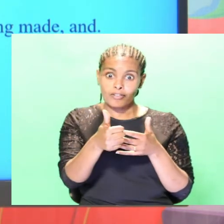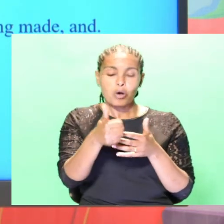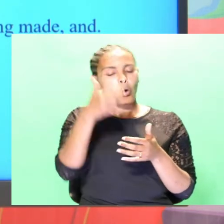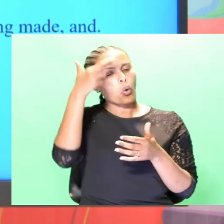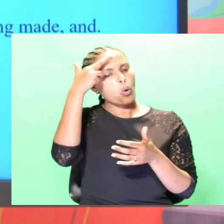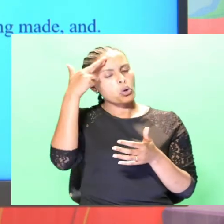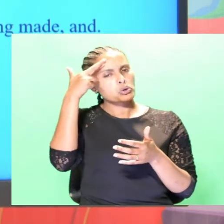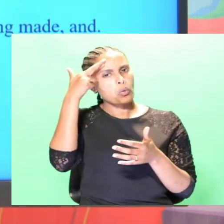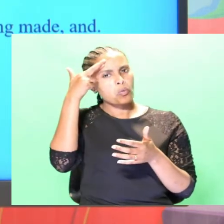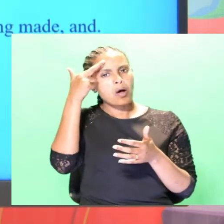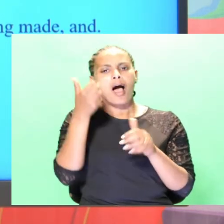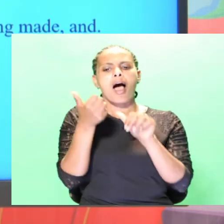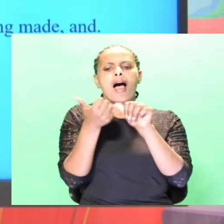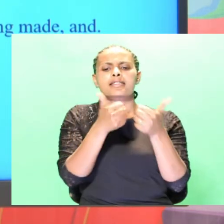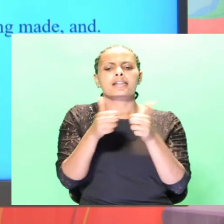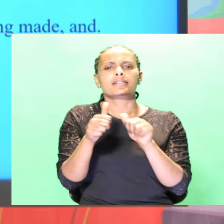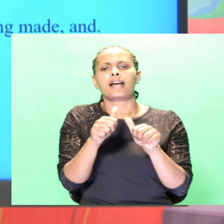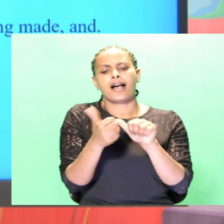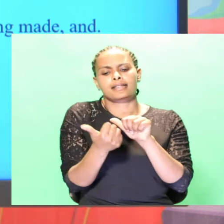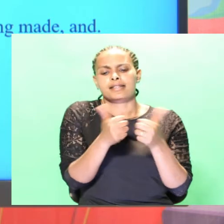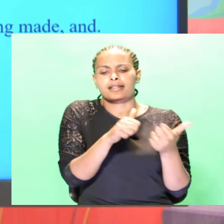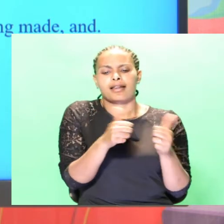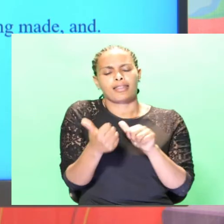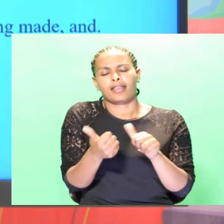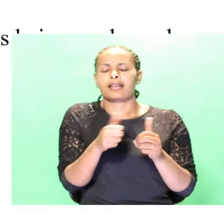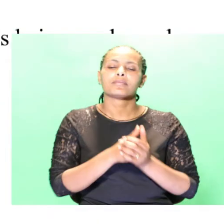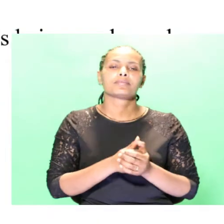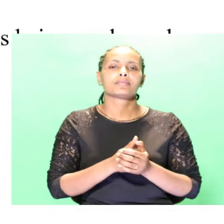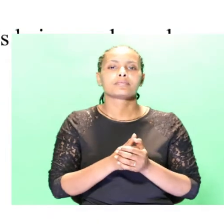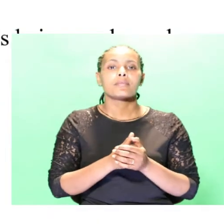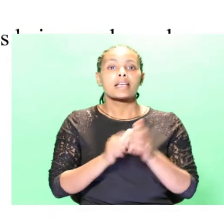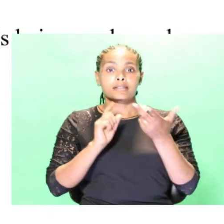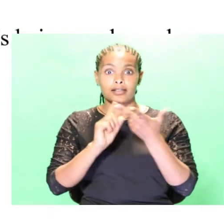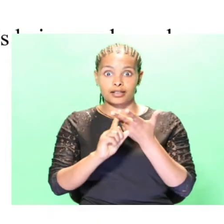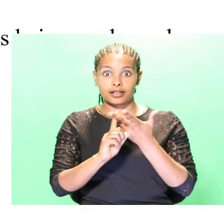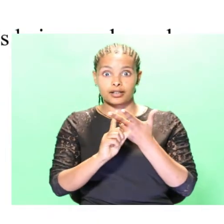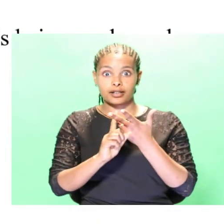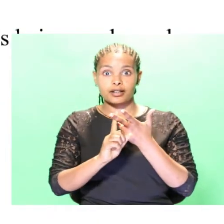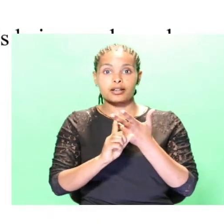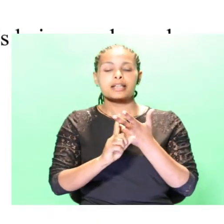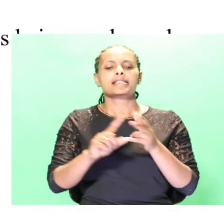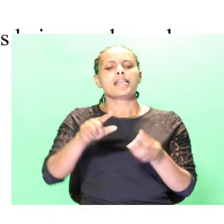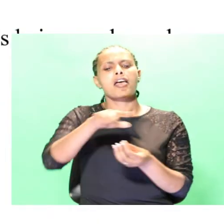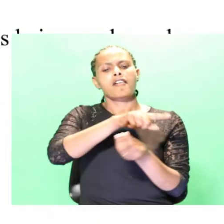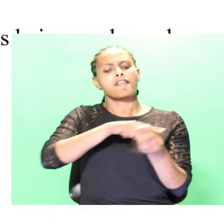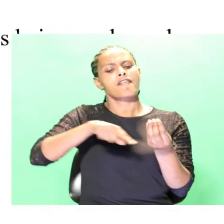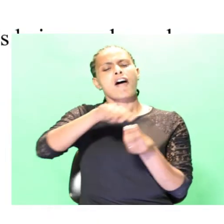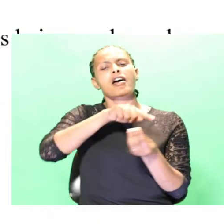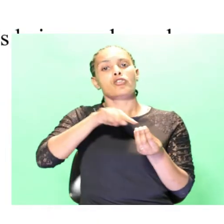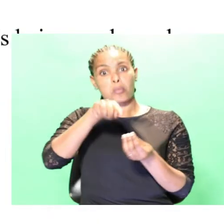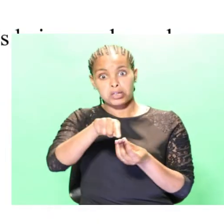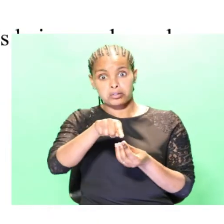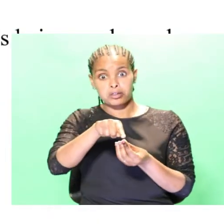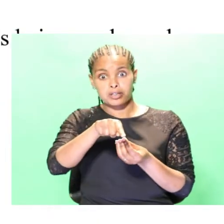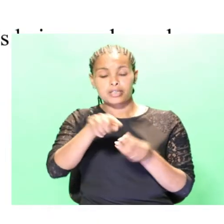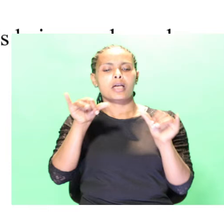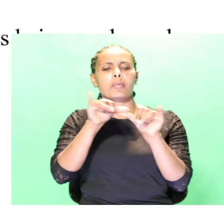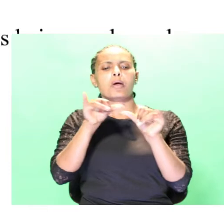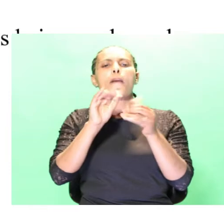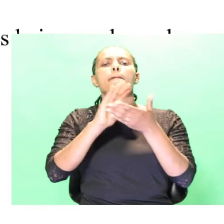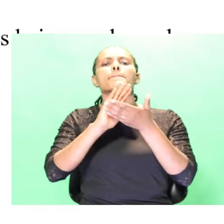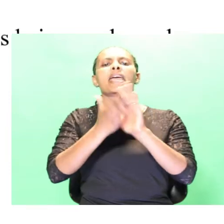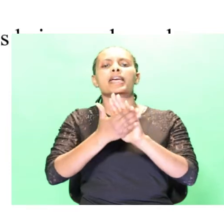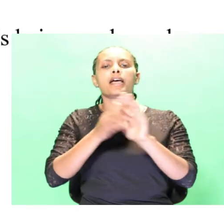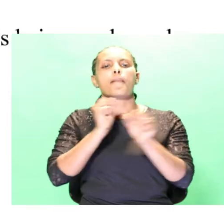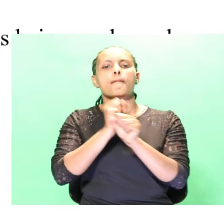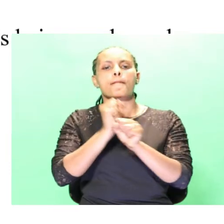is cause of uncertainty in measurement. Three, the environment where the measurement is